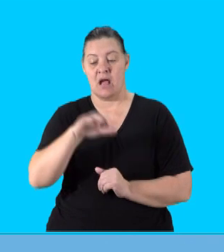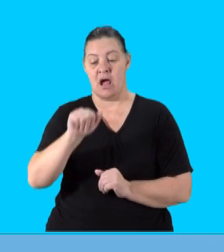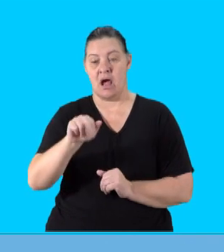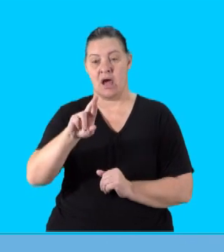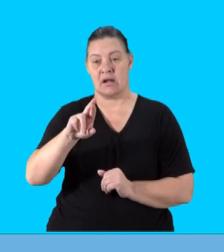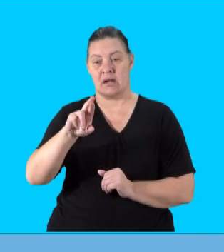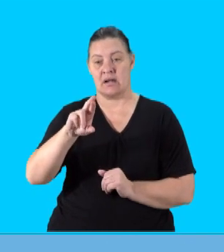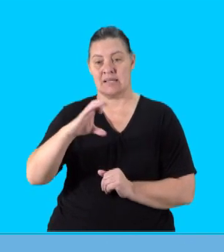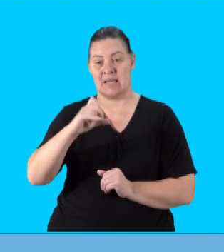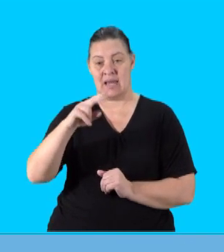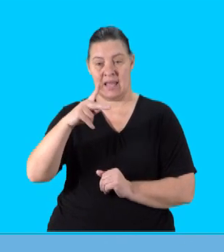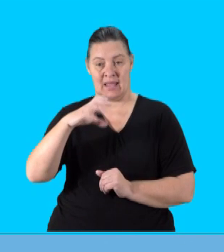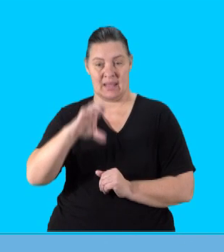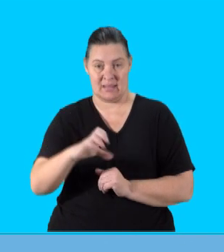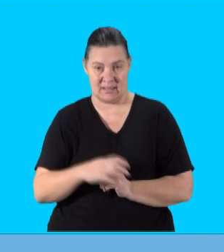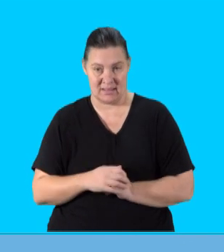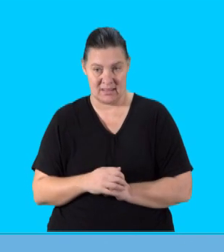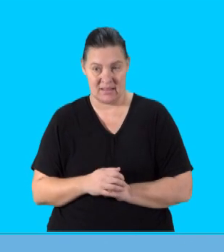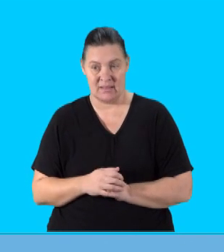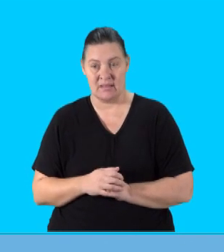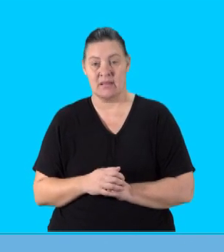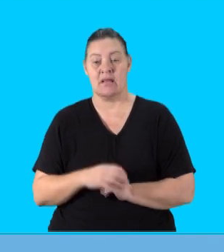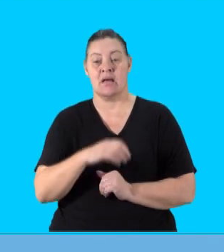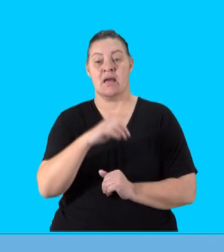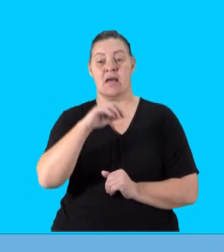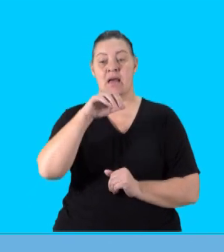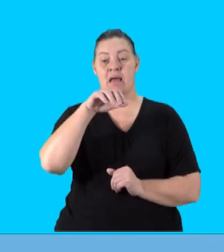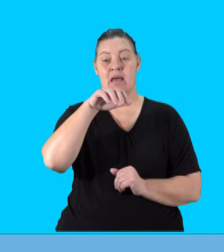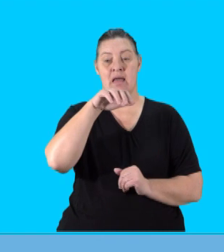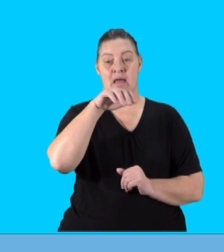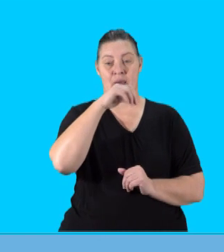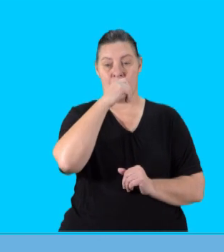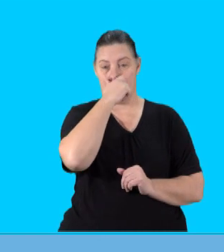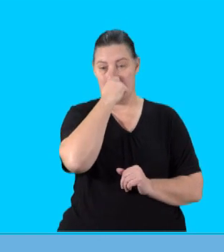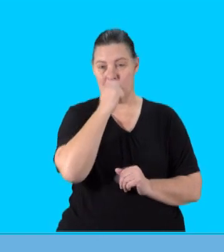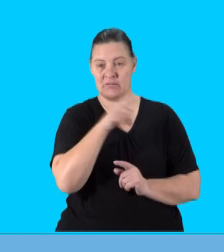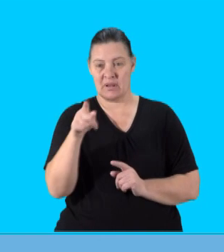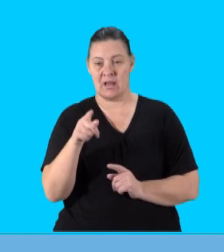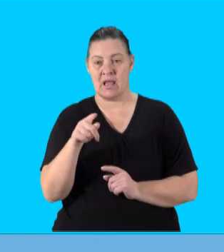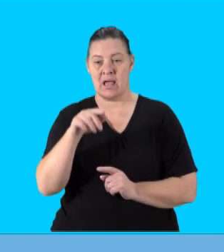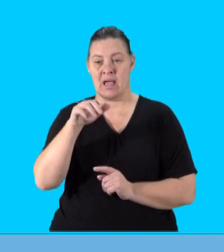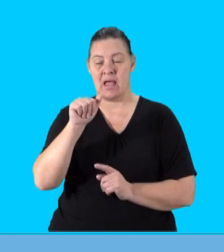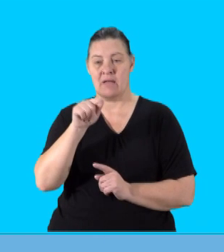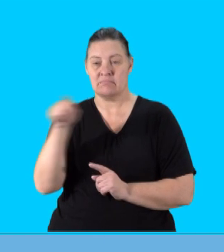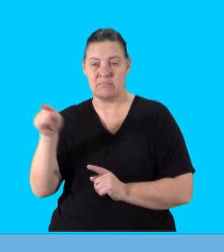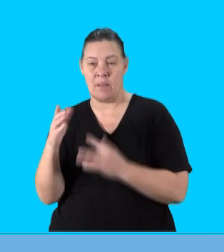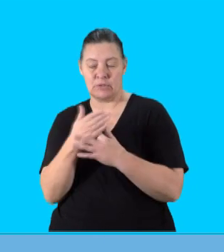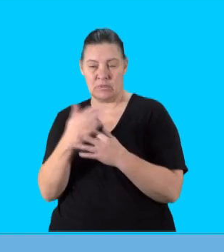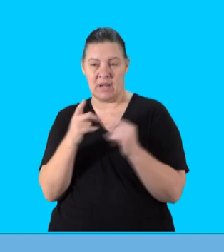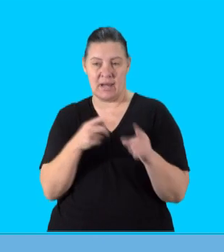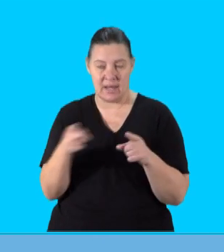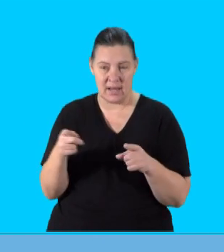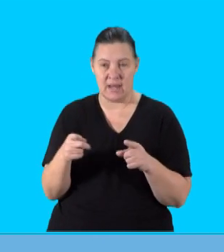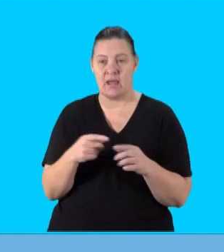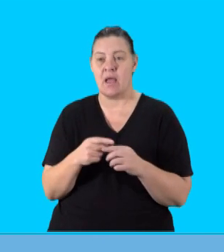look for in our periodic table. So AS, it is there, element number 33, also in